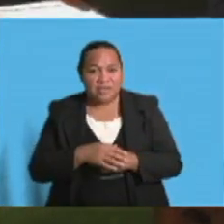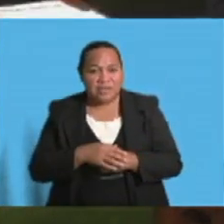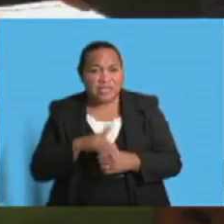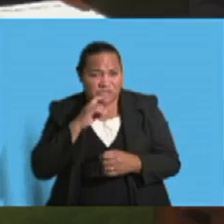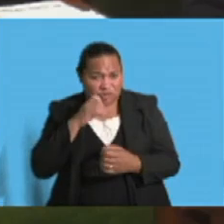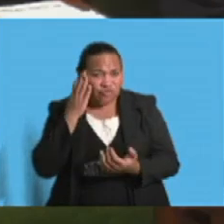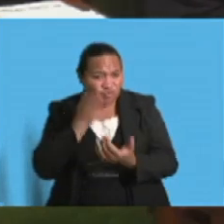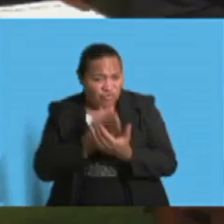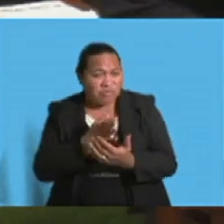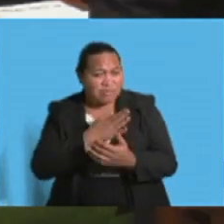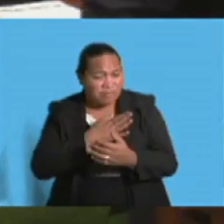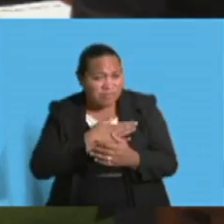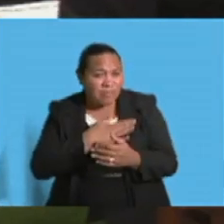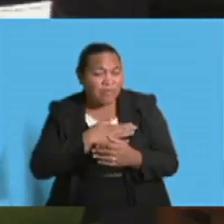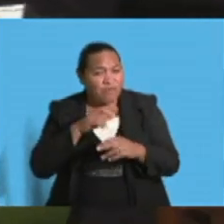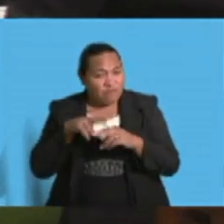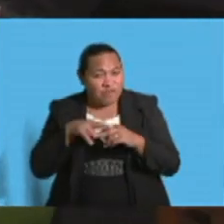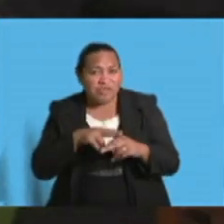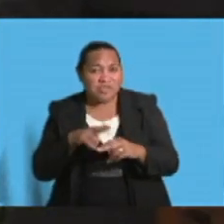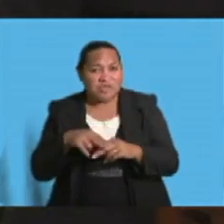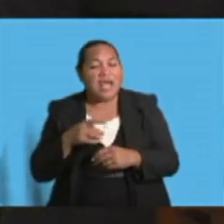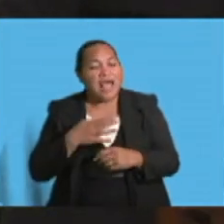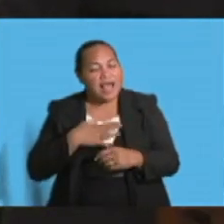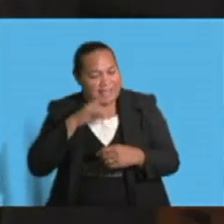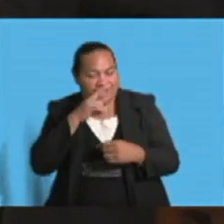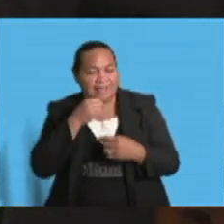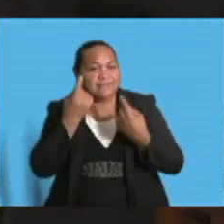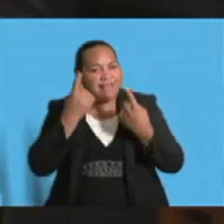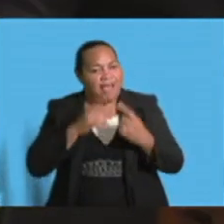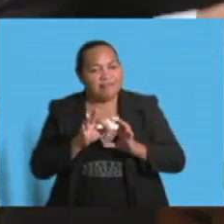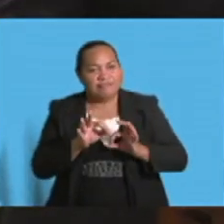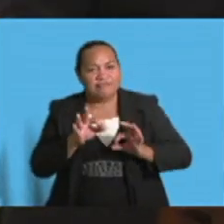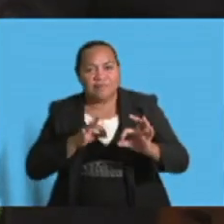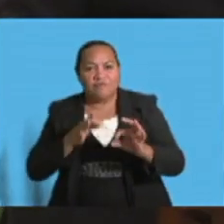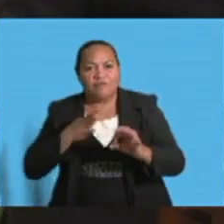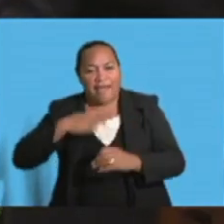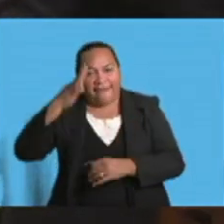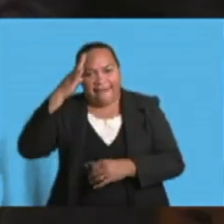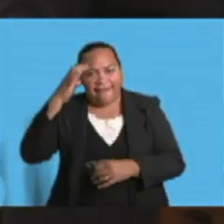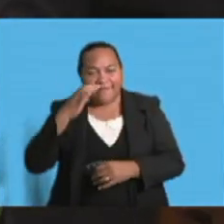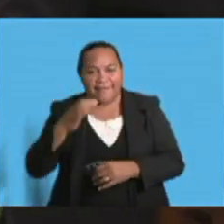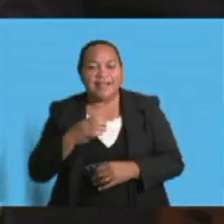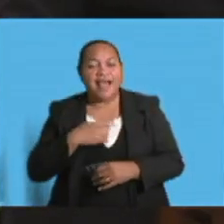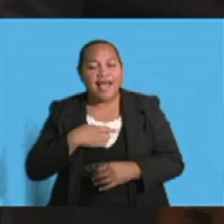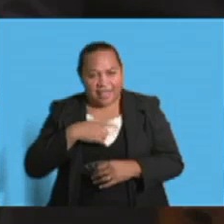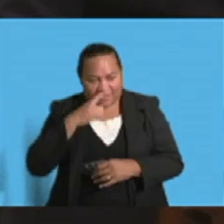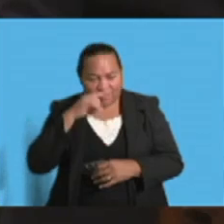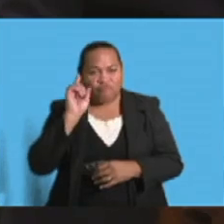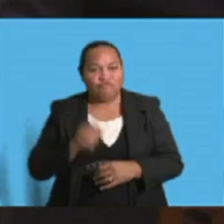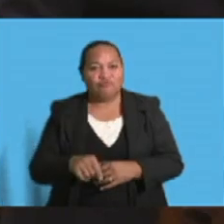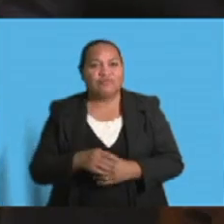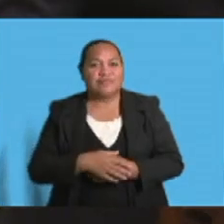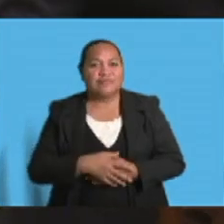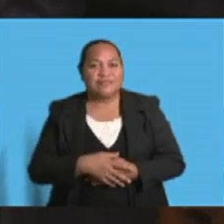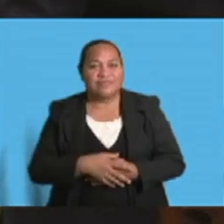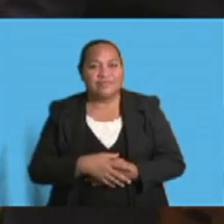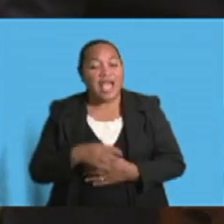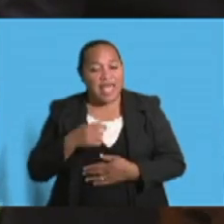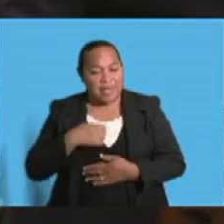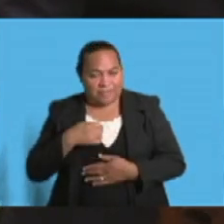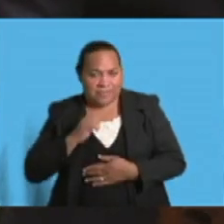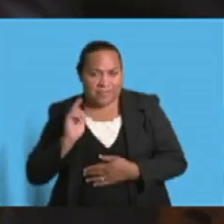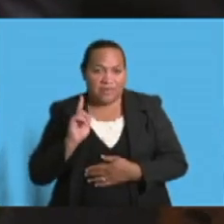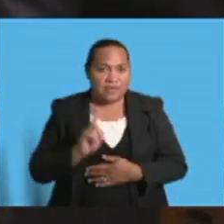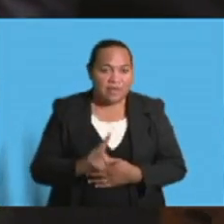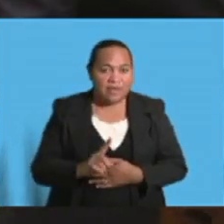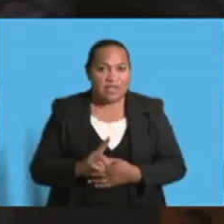patriotism and true nationalism. I can actually die for my country, Madam Speaker. I really believe that, and I can do that. Because I am here, Madam